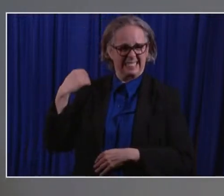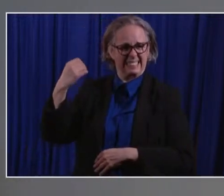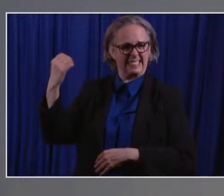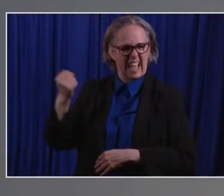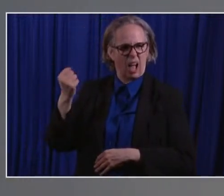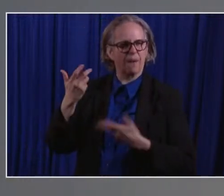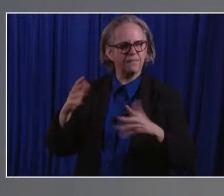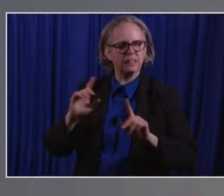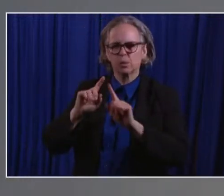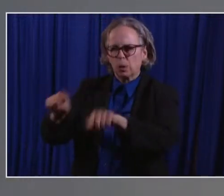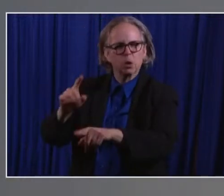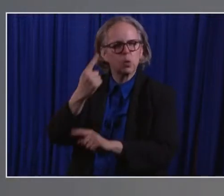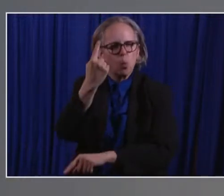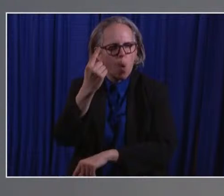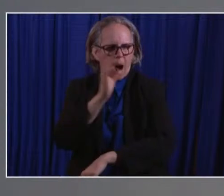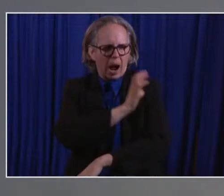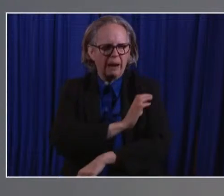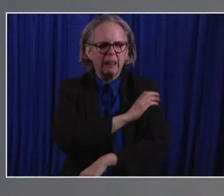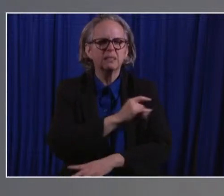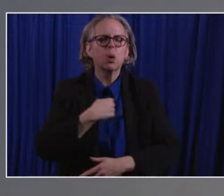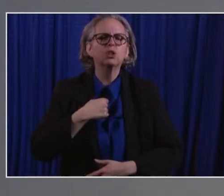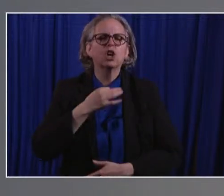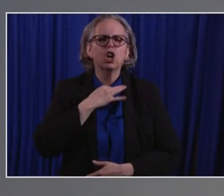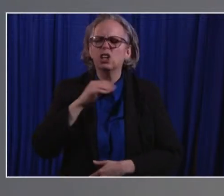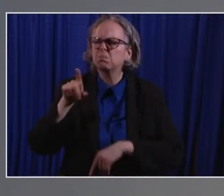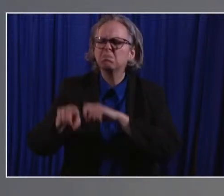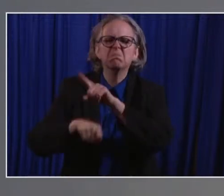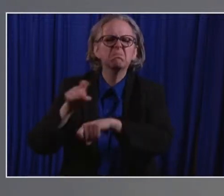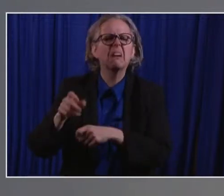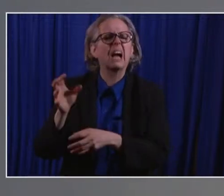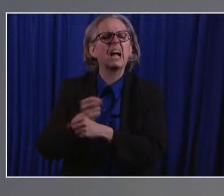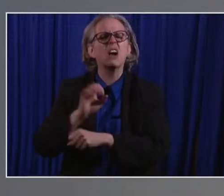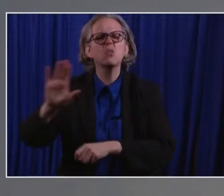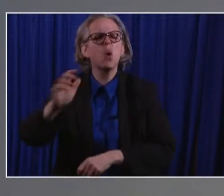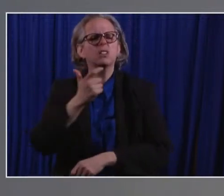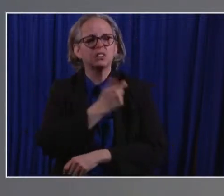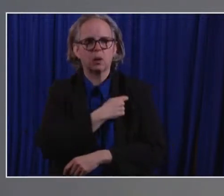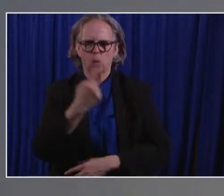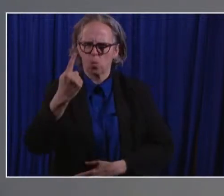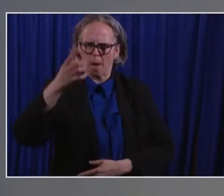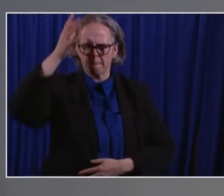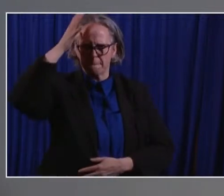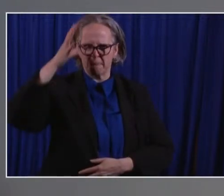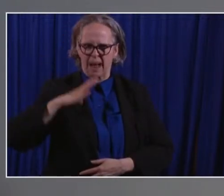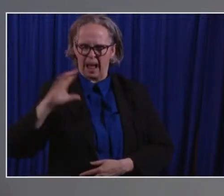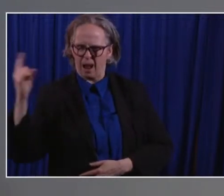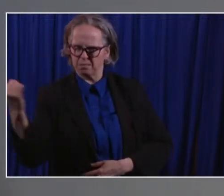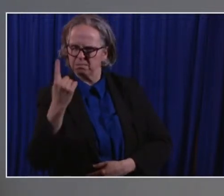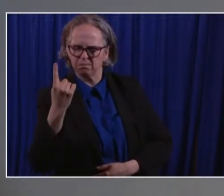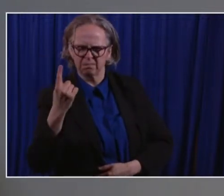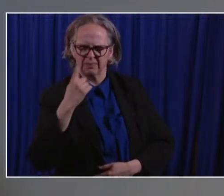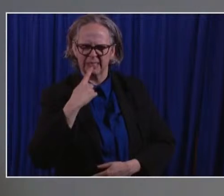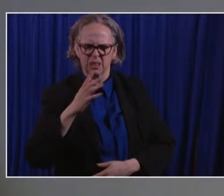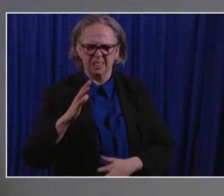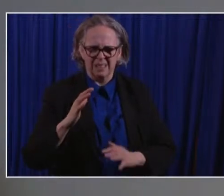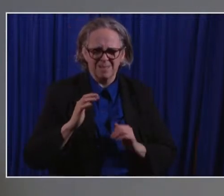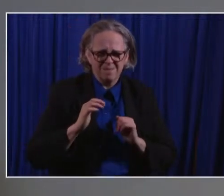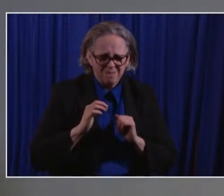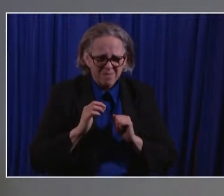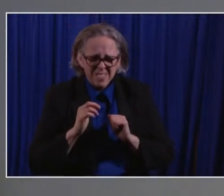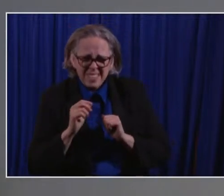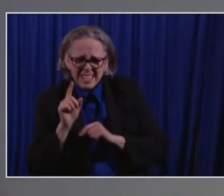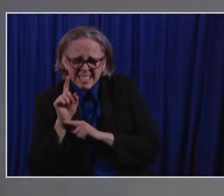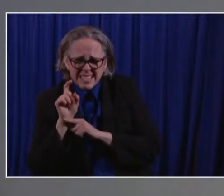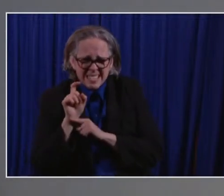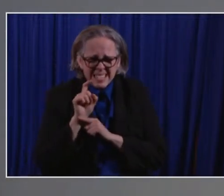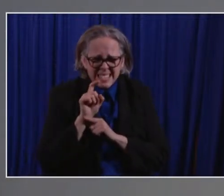clinics. And a gentleman came up to me and he walked in for an appointment. And he looked a little sheepish. He wasn't sure that he wanted to be vaccinated. So I